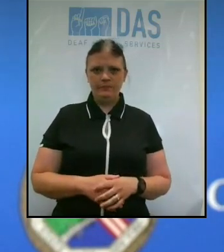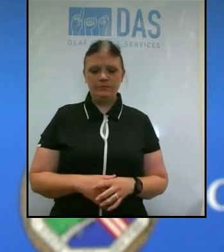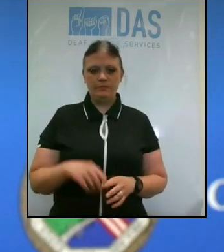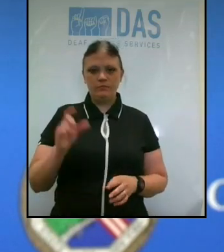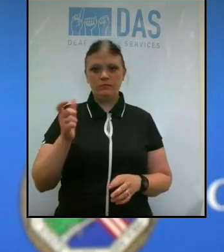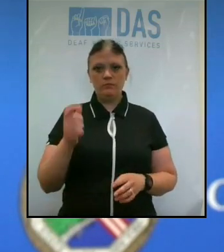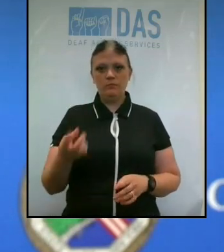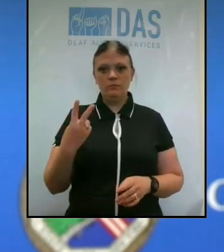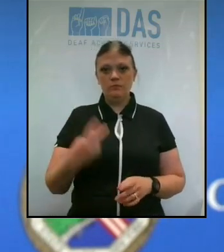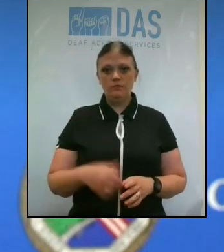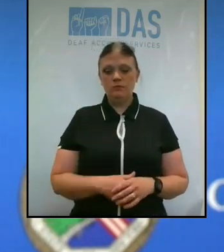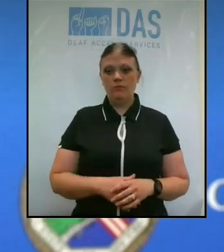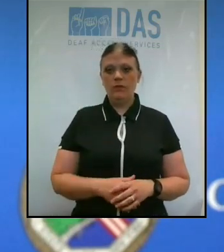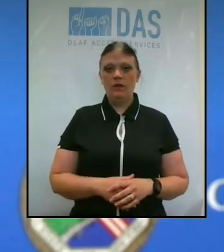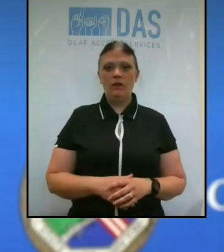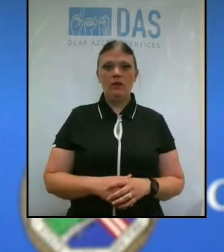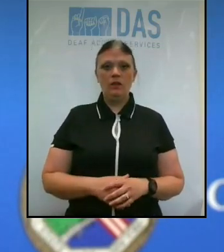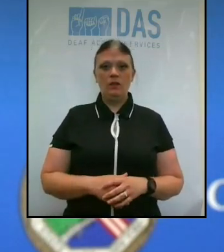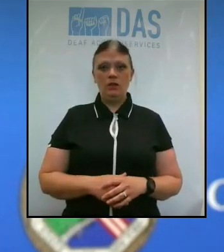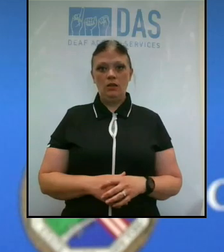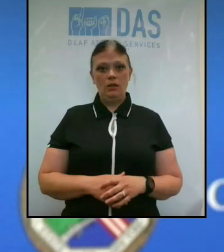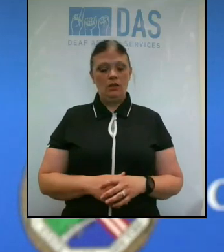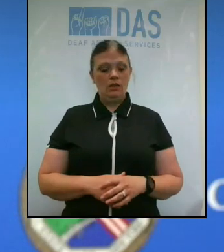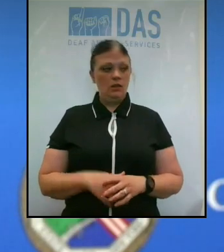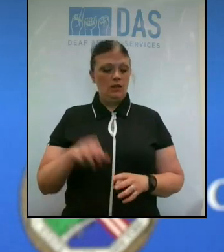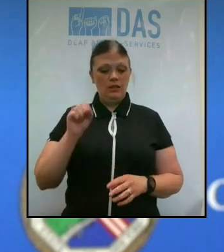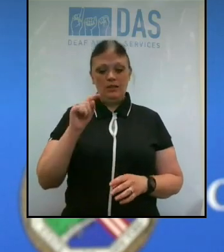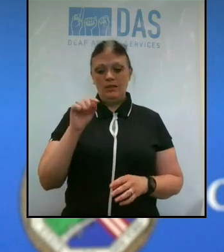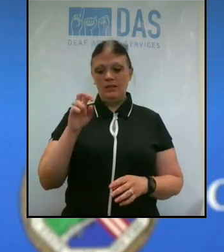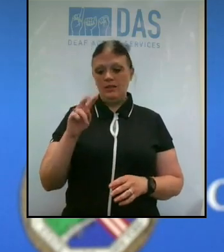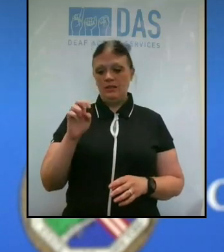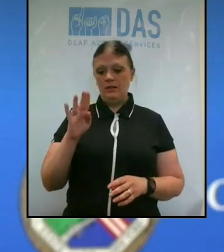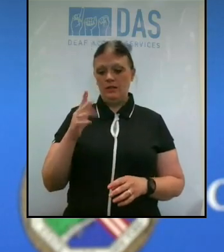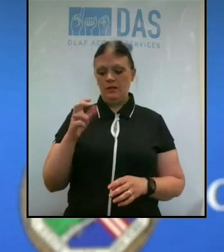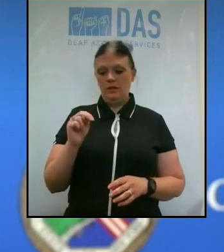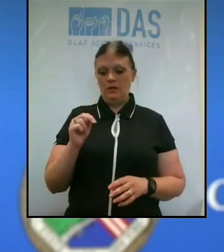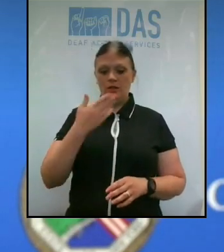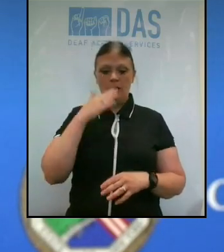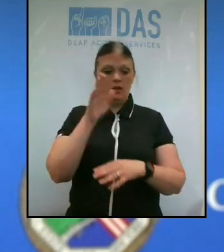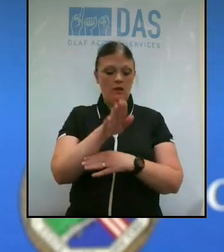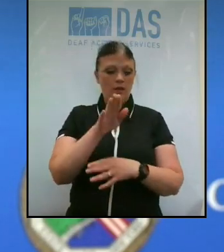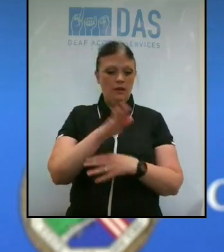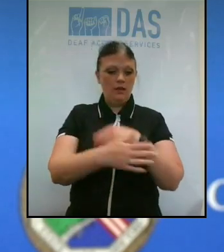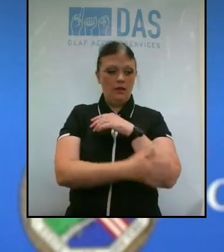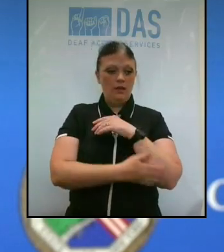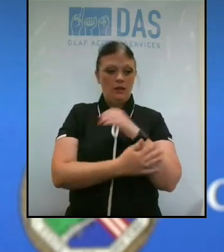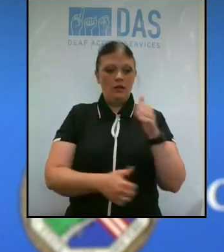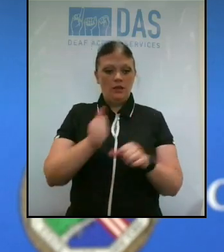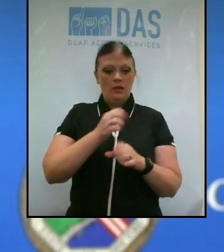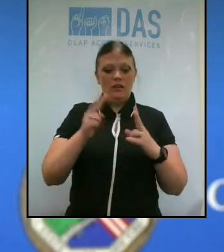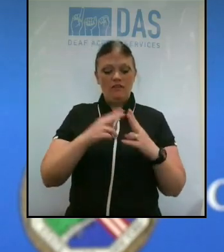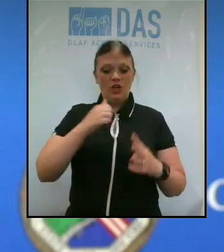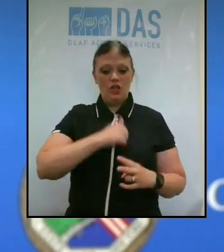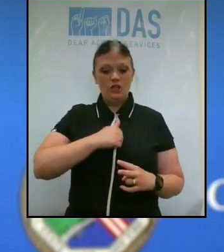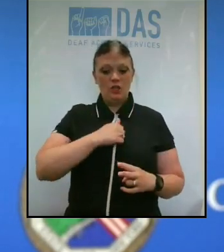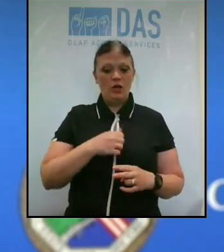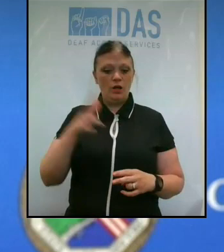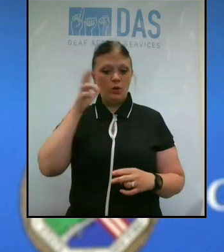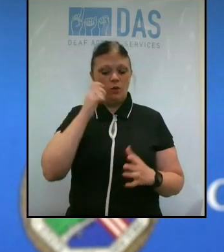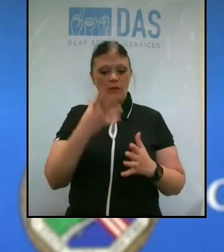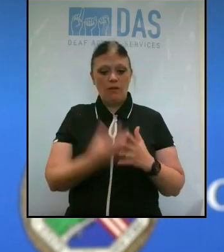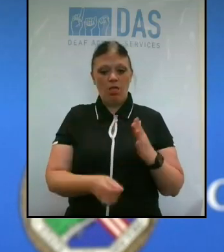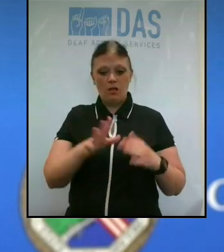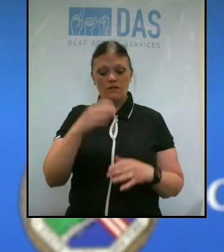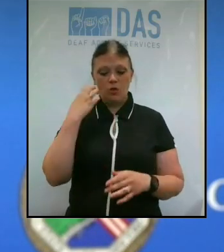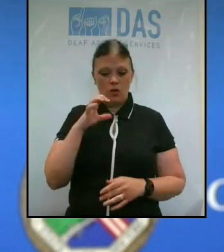Channel 2, WGRZ TV, Stephen Brown. Steve. Good afternoon, County Executive. I'm very sorry about the loss of your